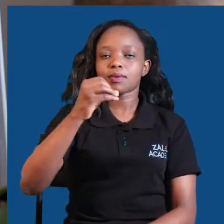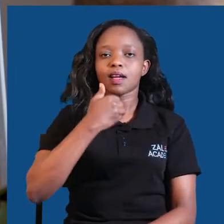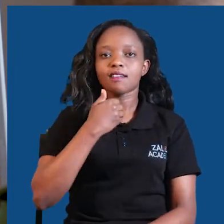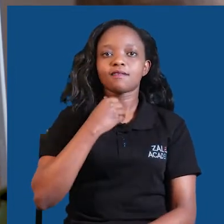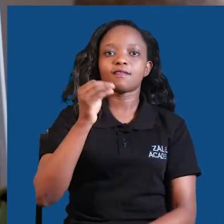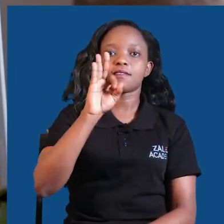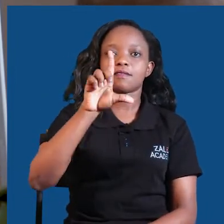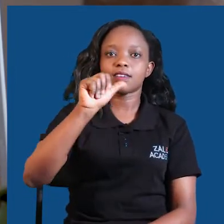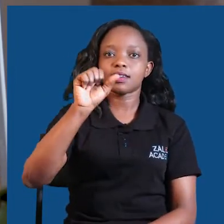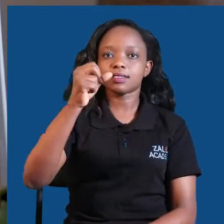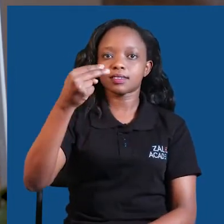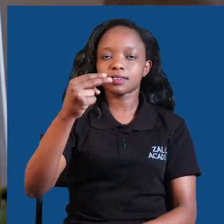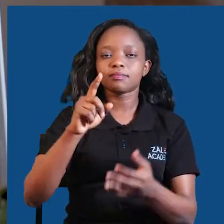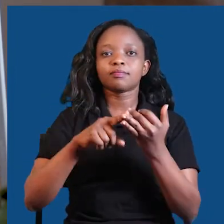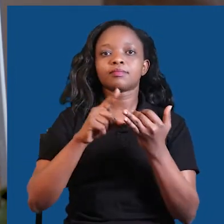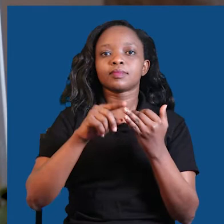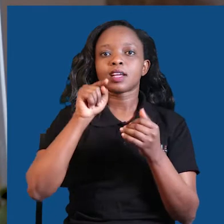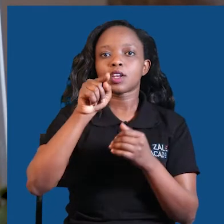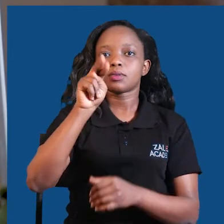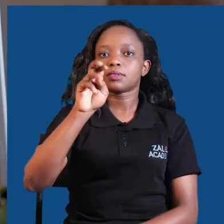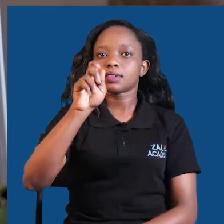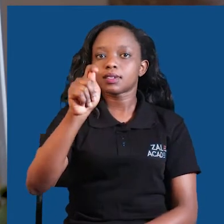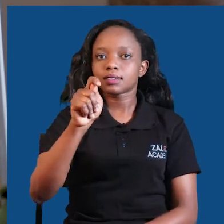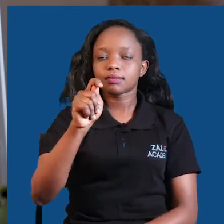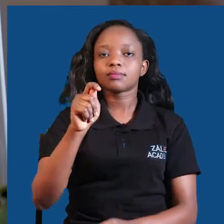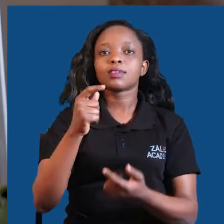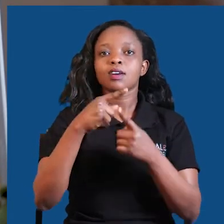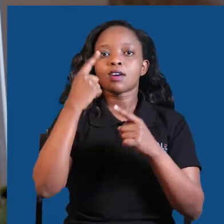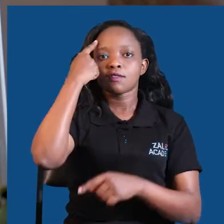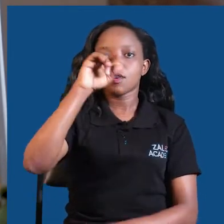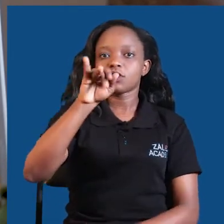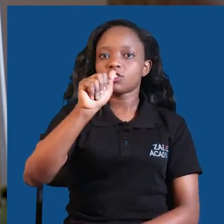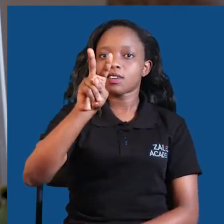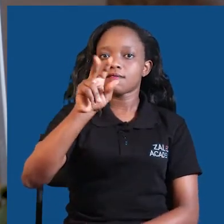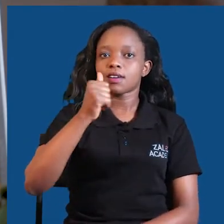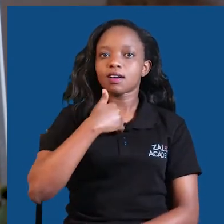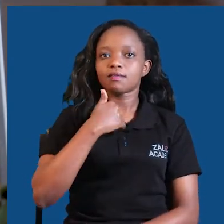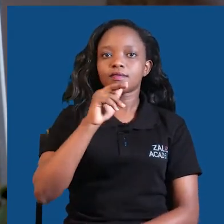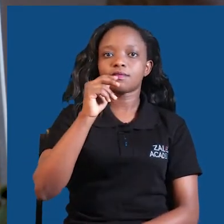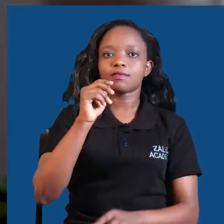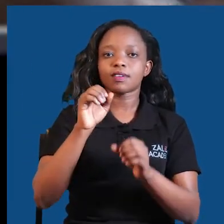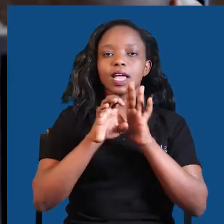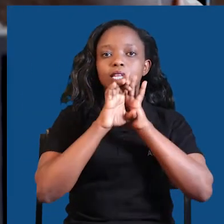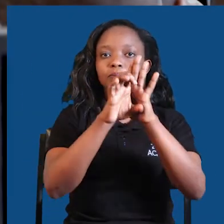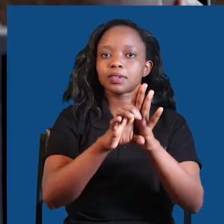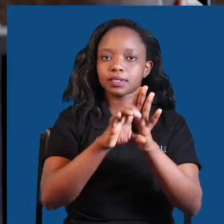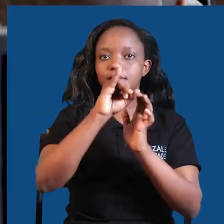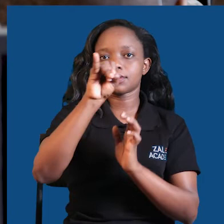have Django and Flask. C# we have .NET Core. And then for JavaScript, you have Node